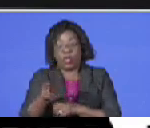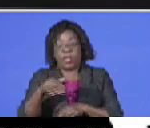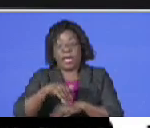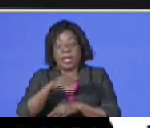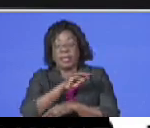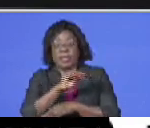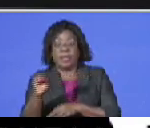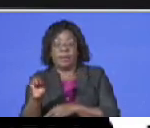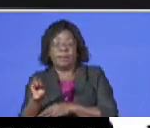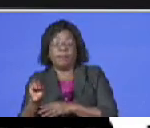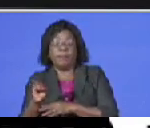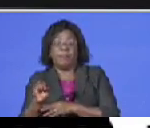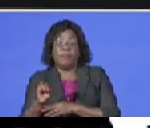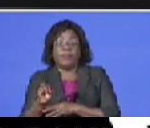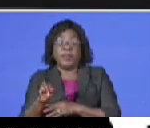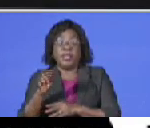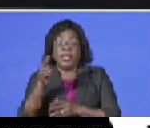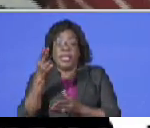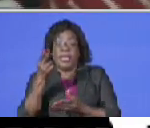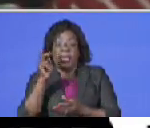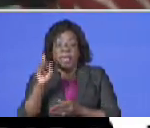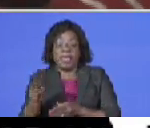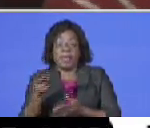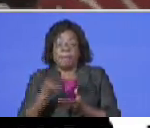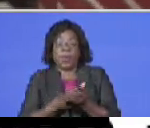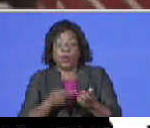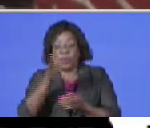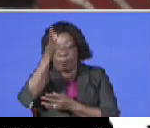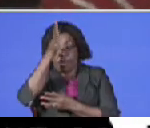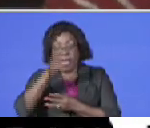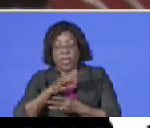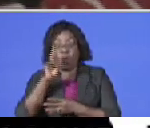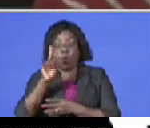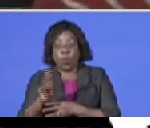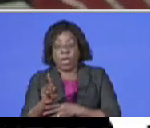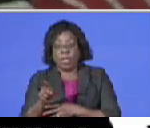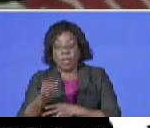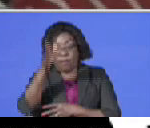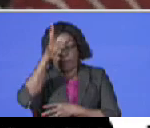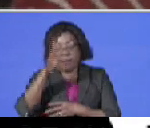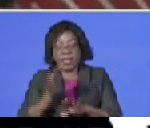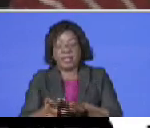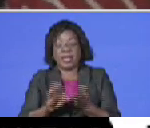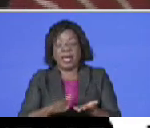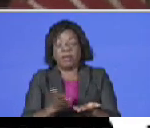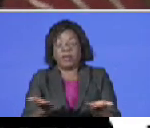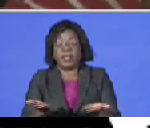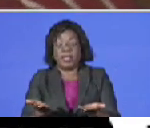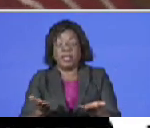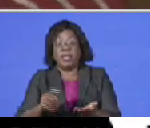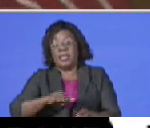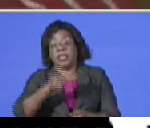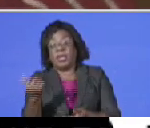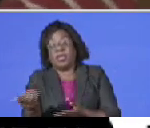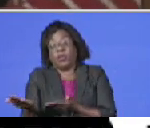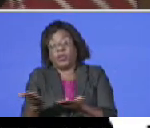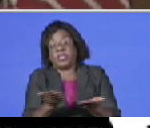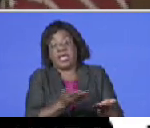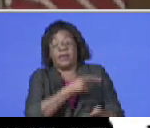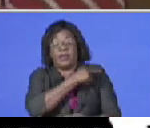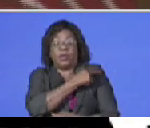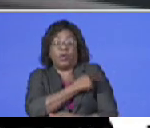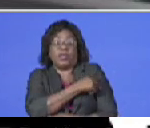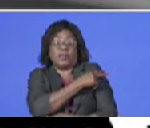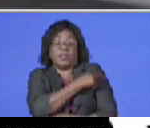firearm in their direction, hitting both men. One of the males succumbed at the scene. The other was taken to hospital